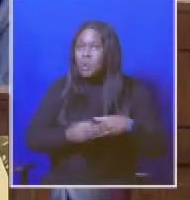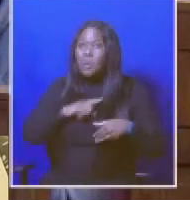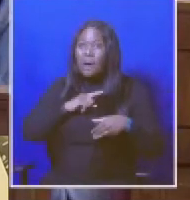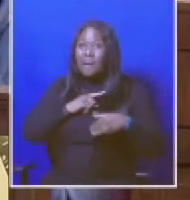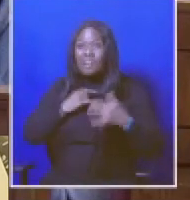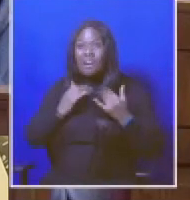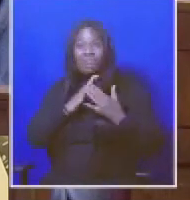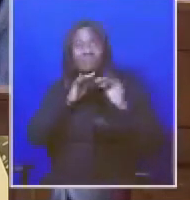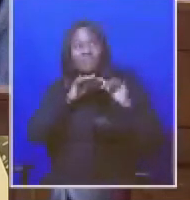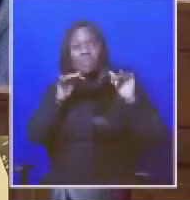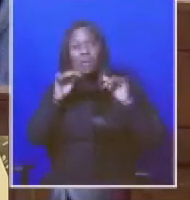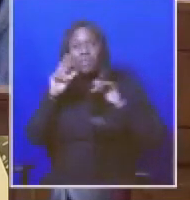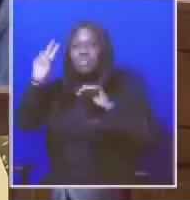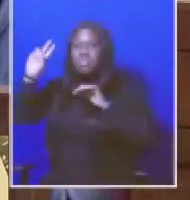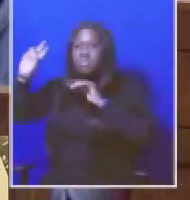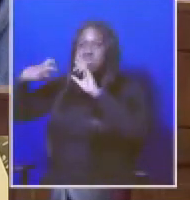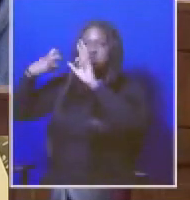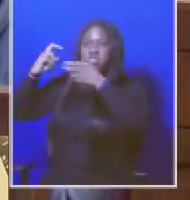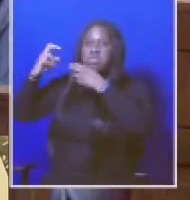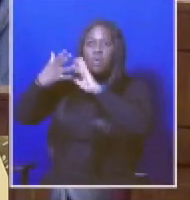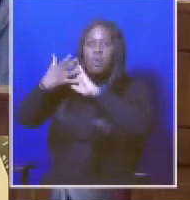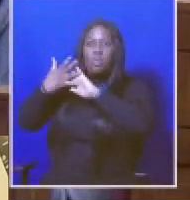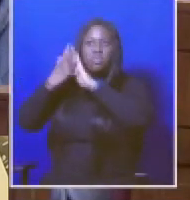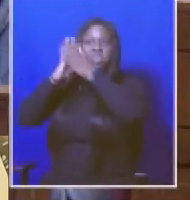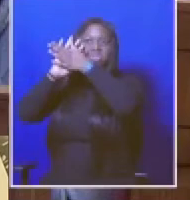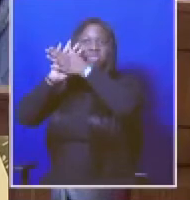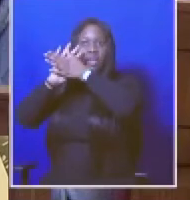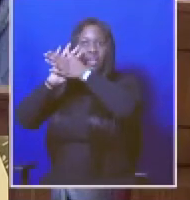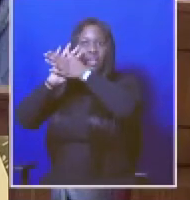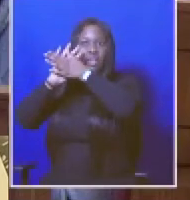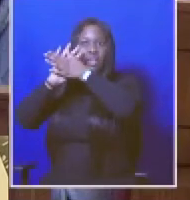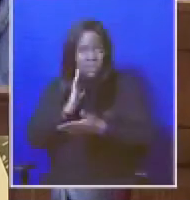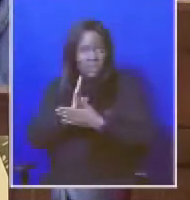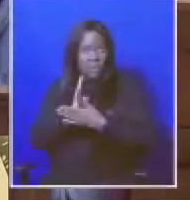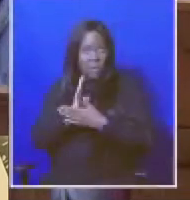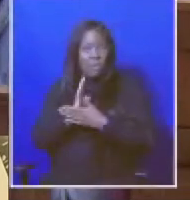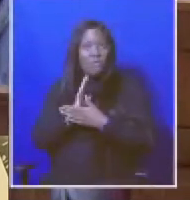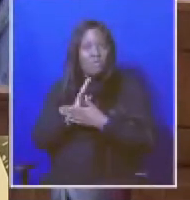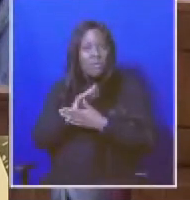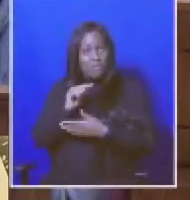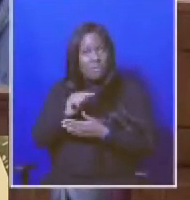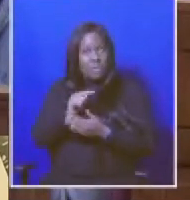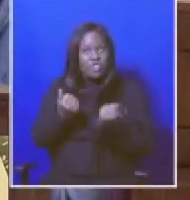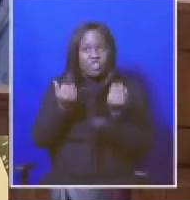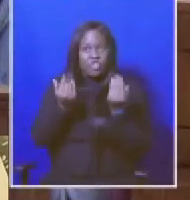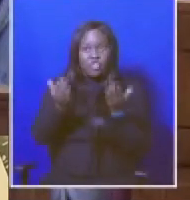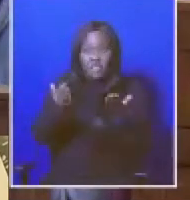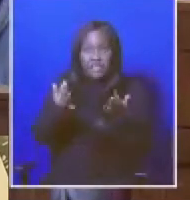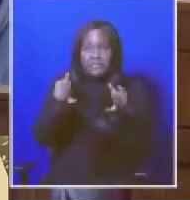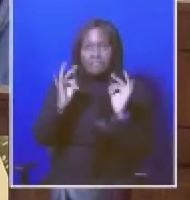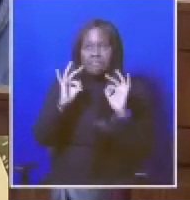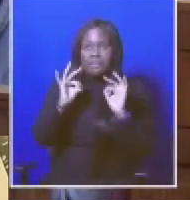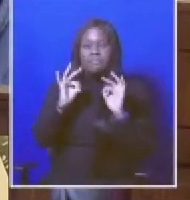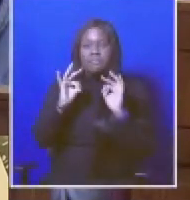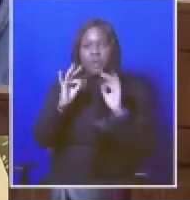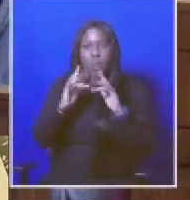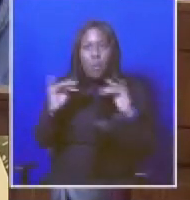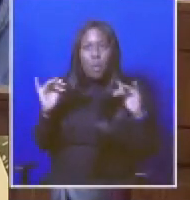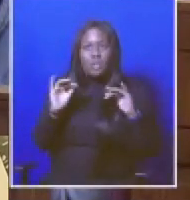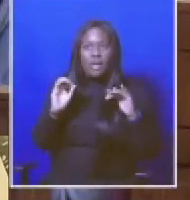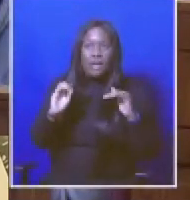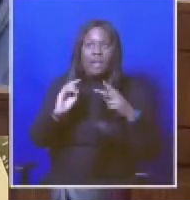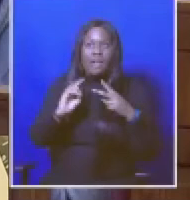of a key part of the acceleration of service delivery improvement drive, particularly in the service